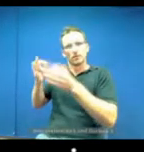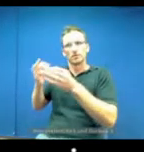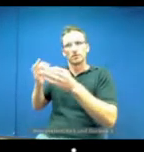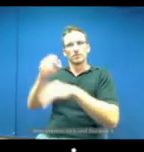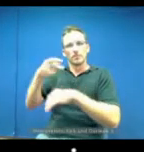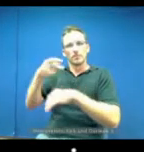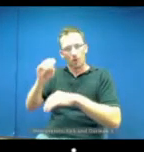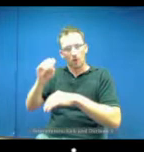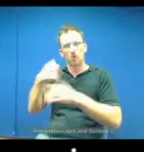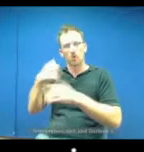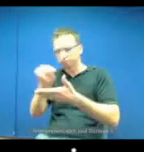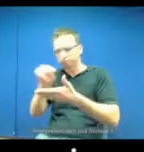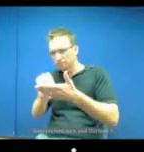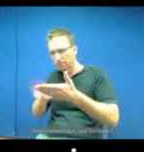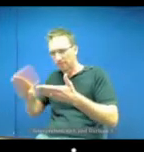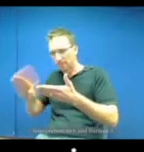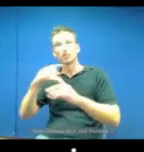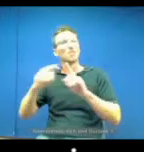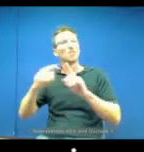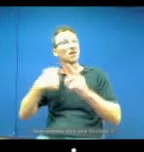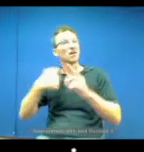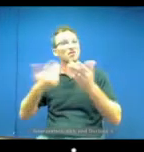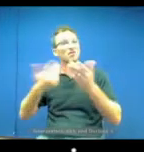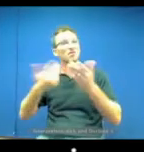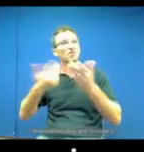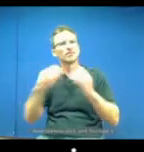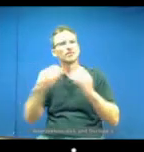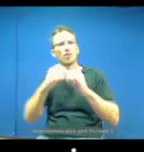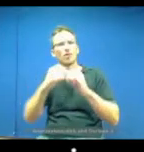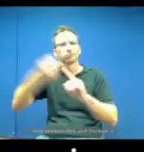And sometimes the cases are extensive. So if